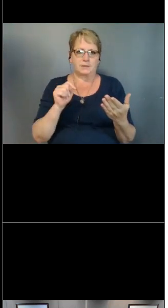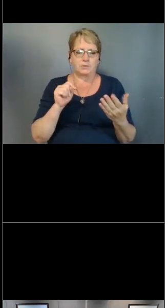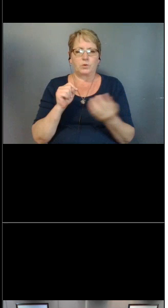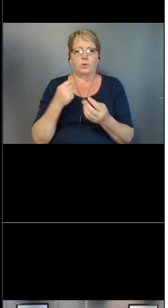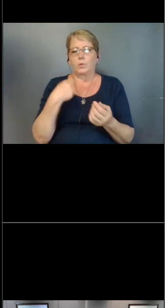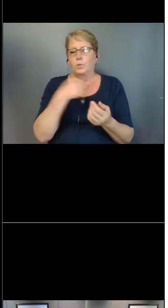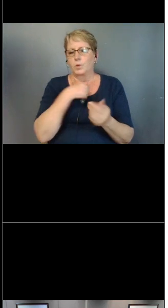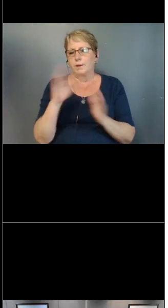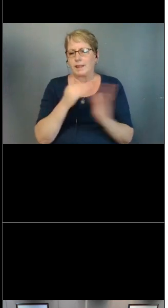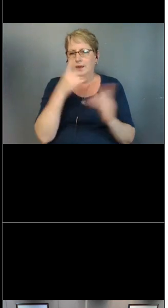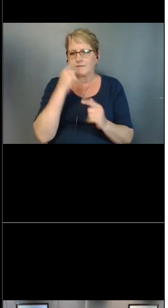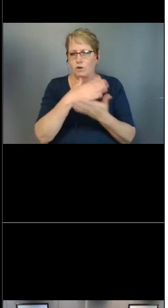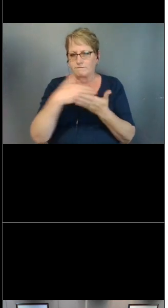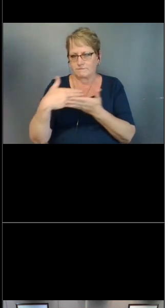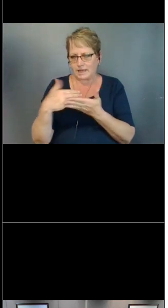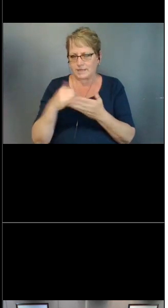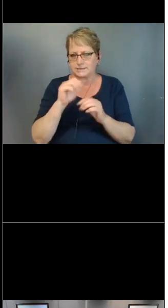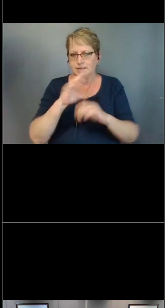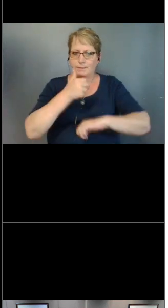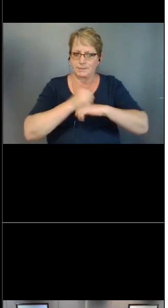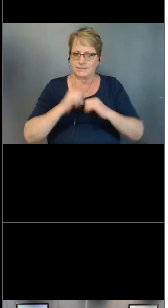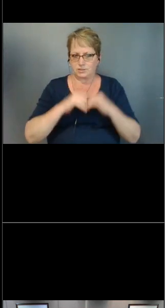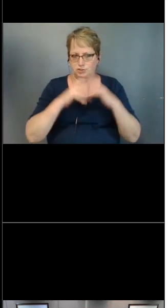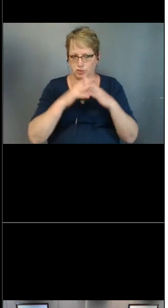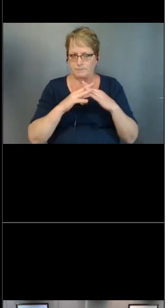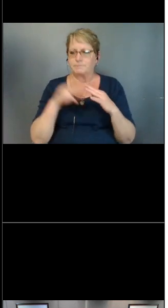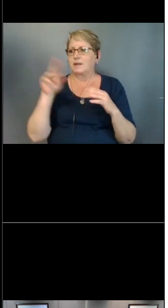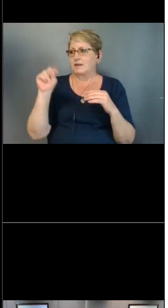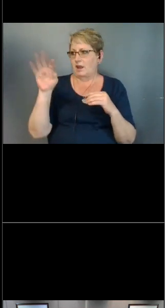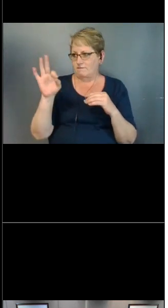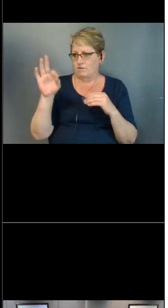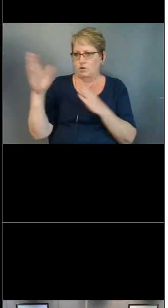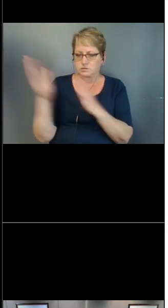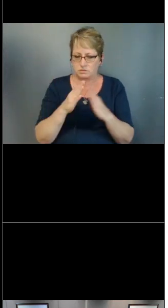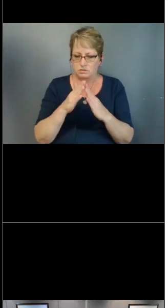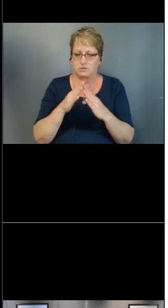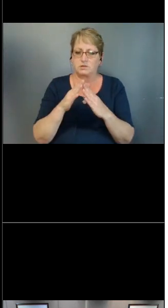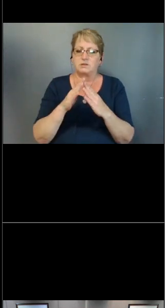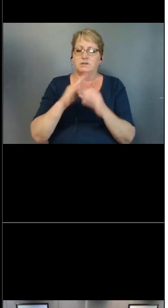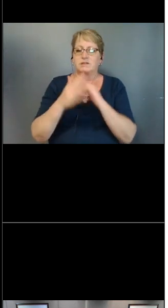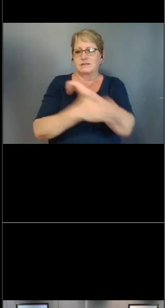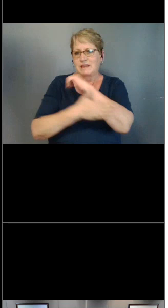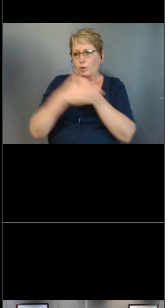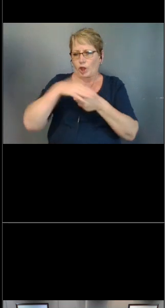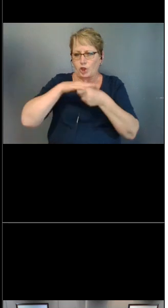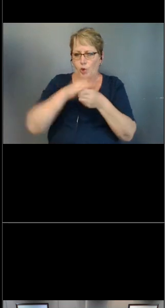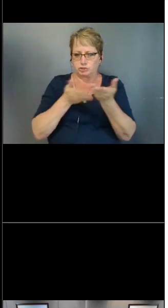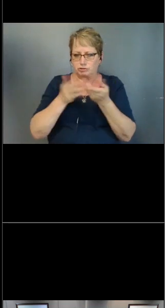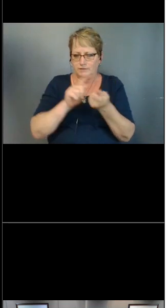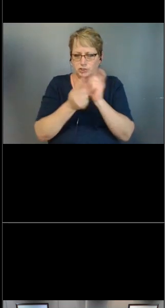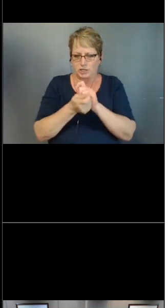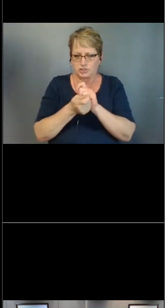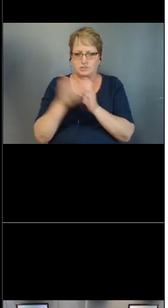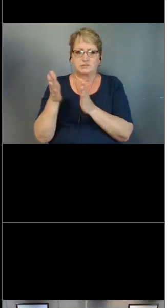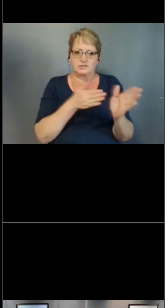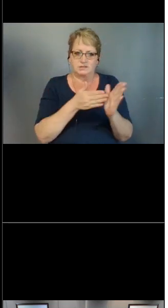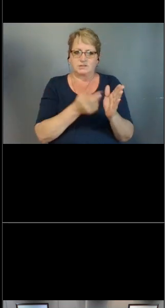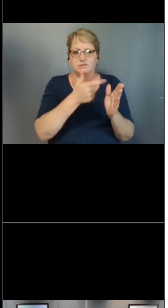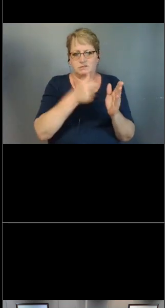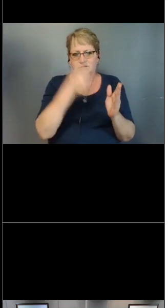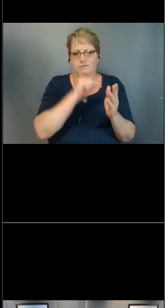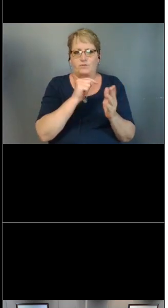implementation, beginning with the Niagara Falls service changes, moving to the Erie County local service changes, and finally the implementation of express plan changes